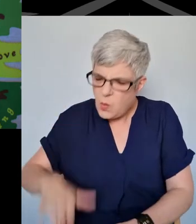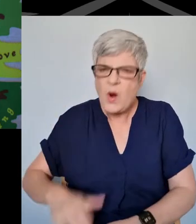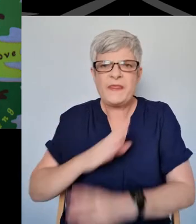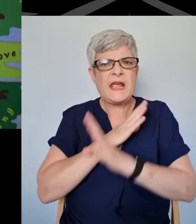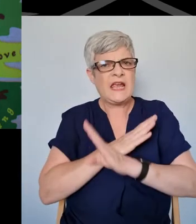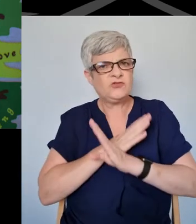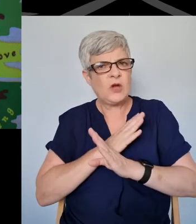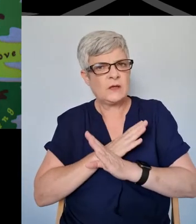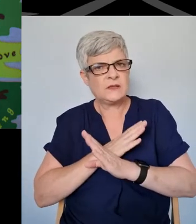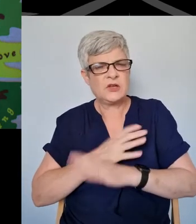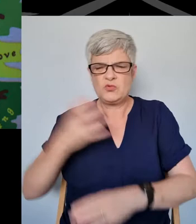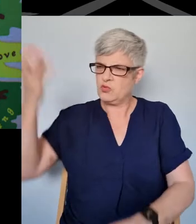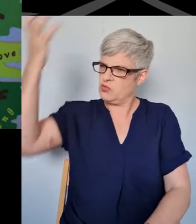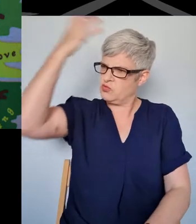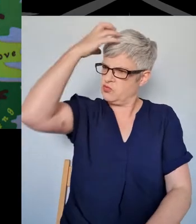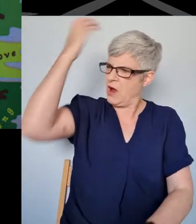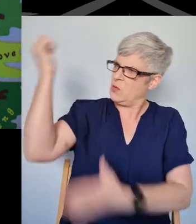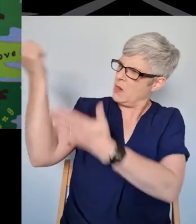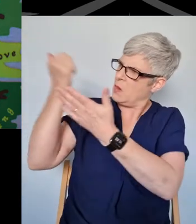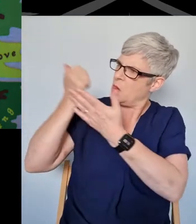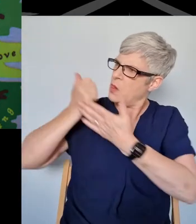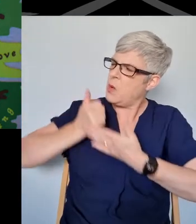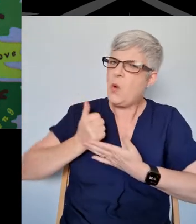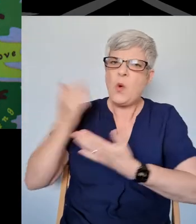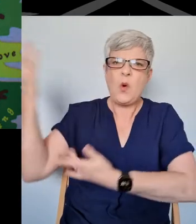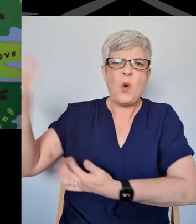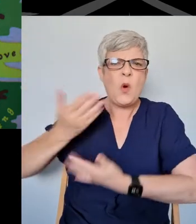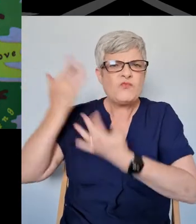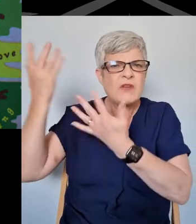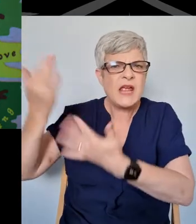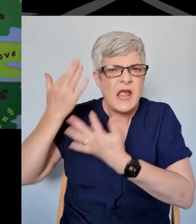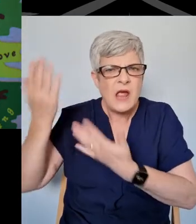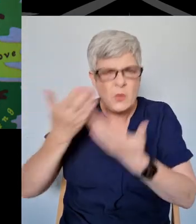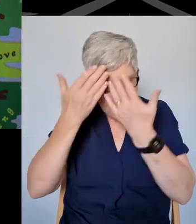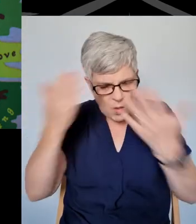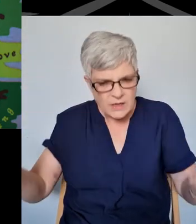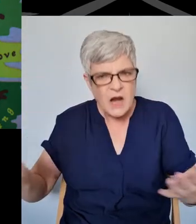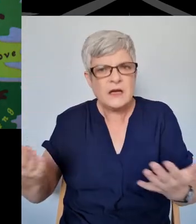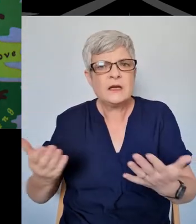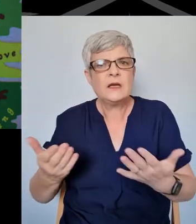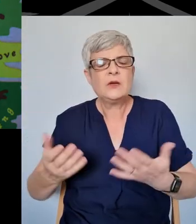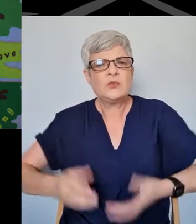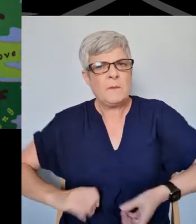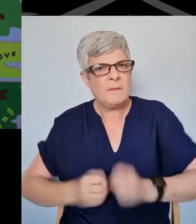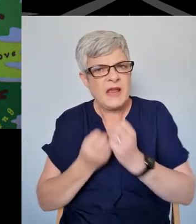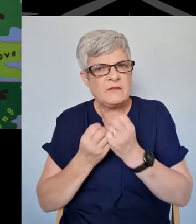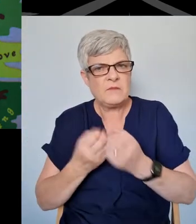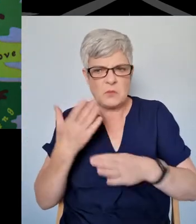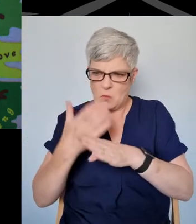honor. You made him ruler over the works of your hands. You put everything under his feet.